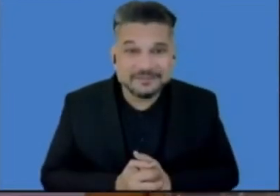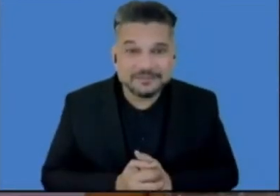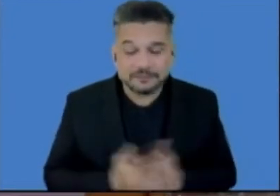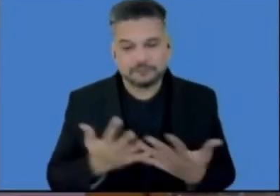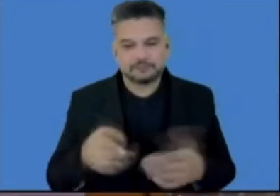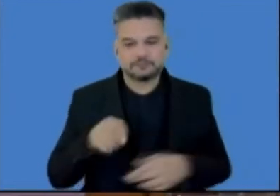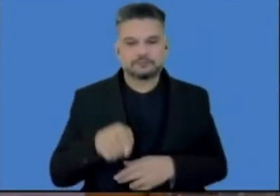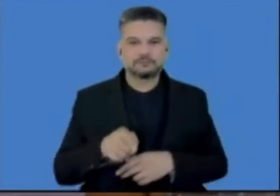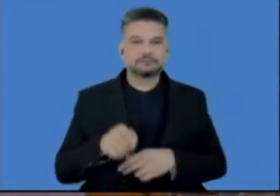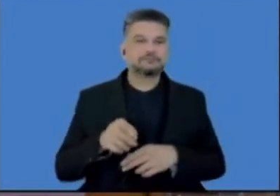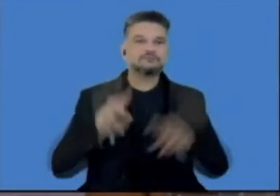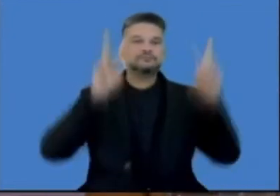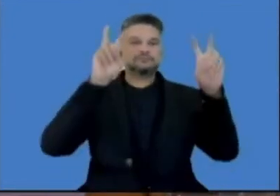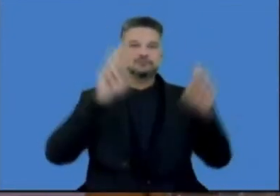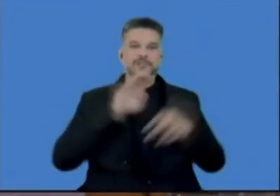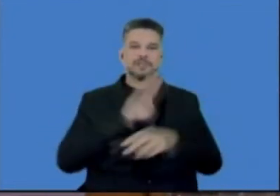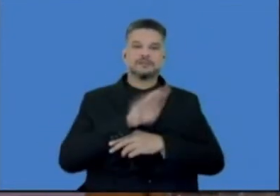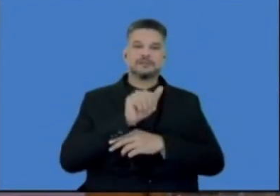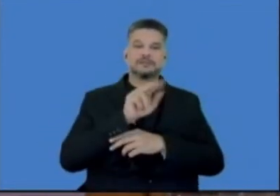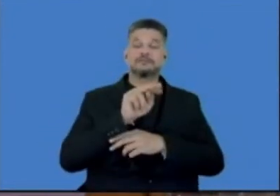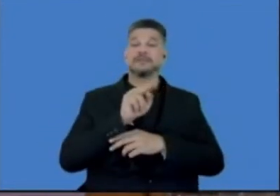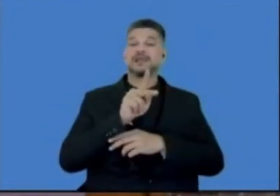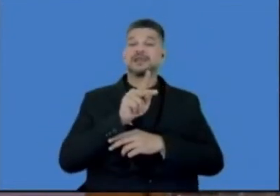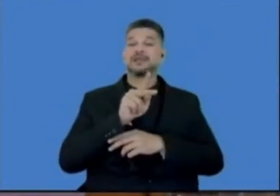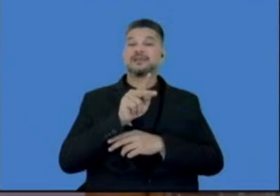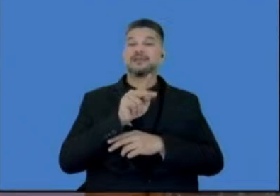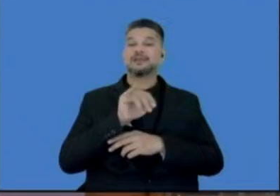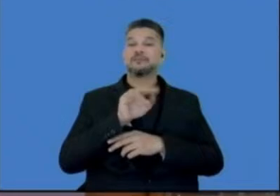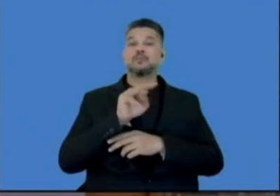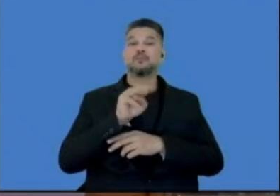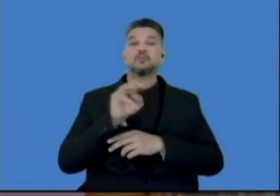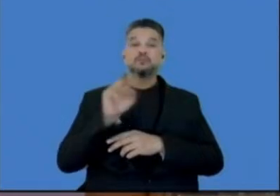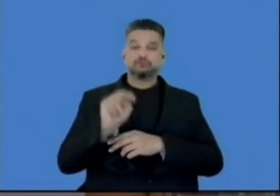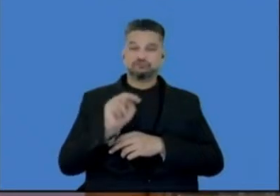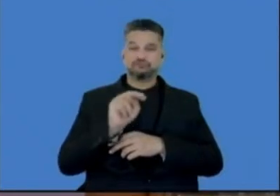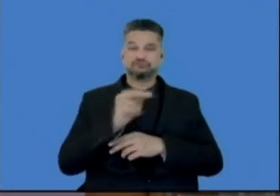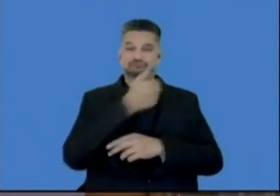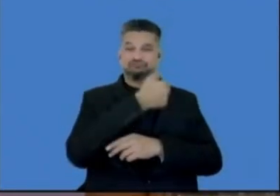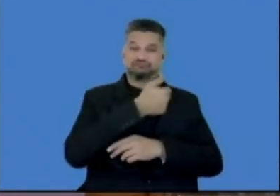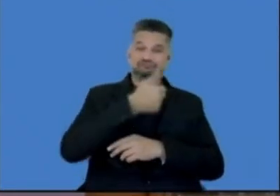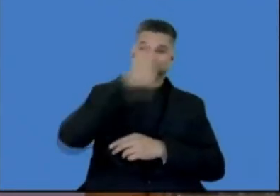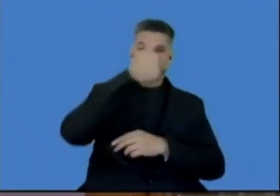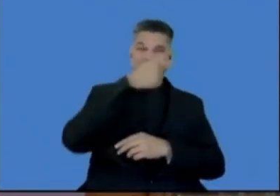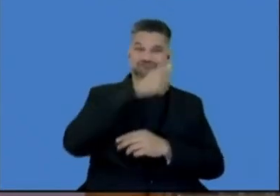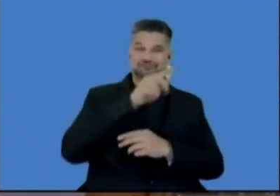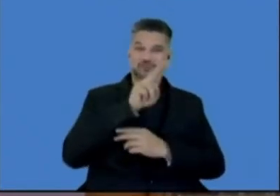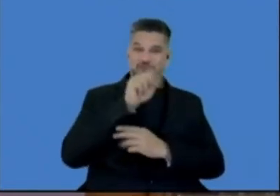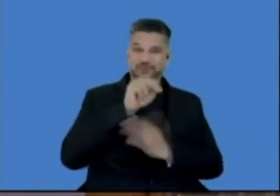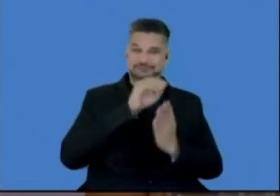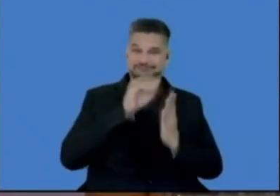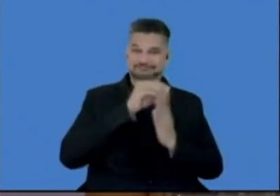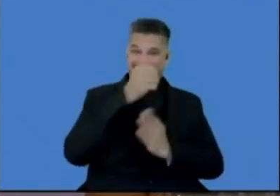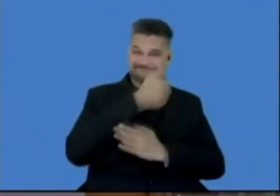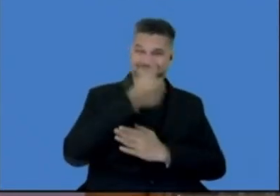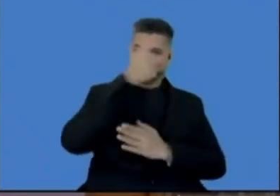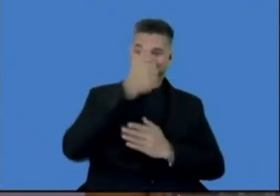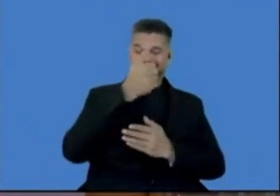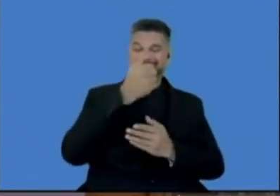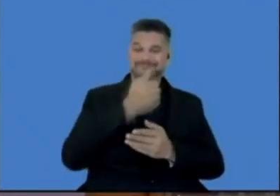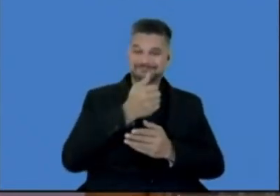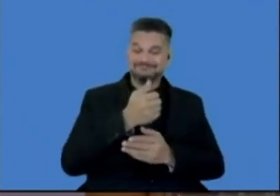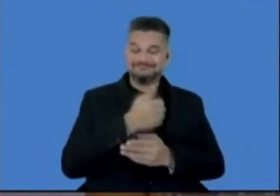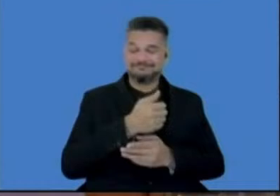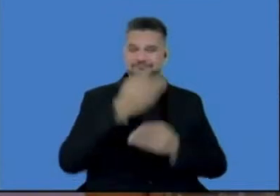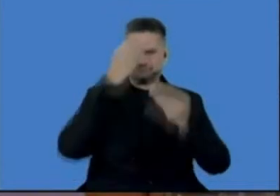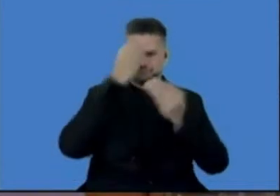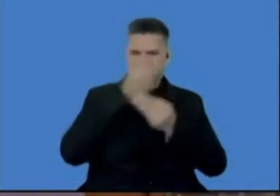famous statement of Ban Ki-moon, again, he said it's not a problem that we are addressing, it's a reality that